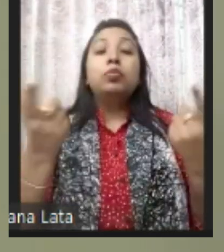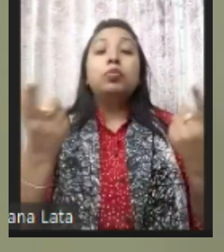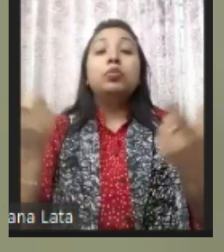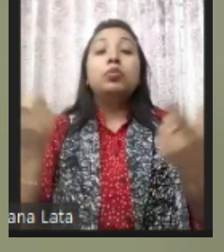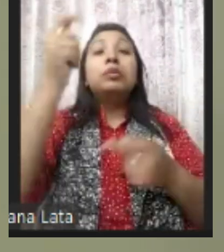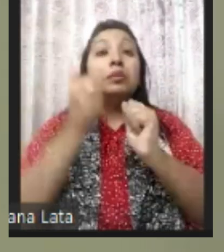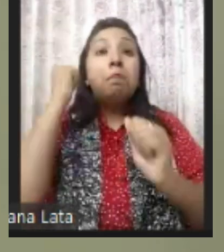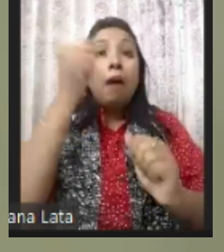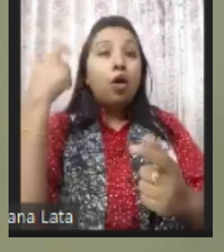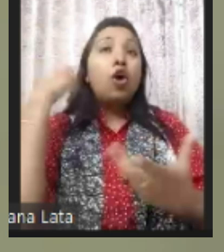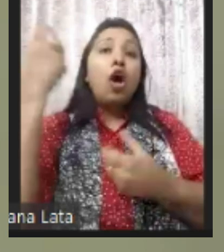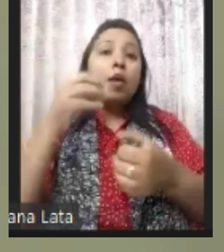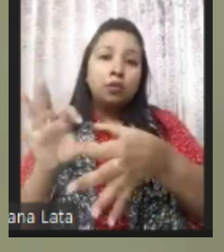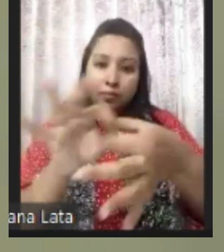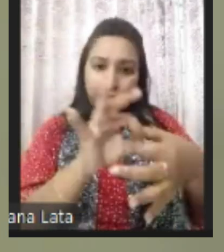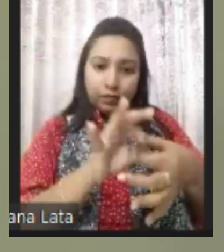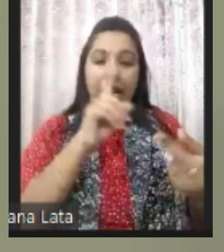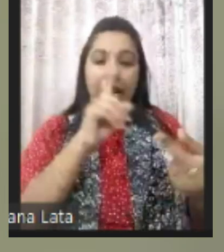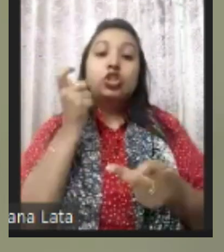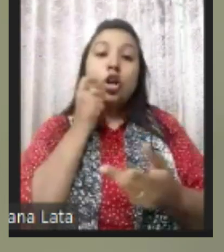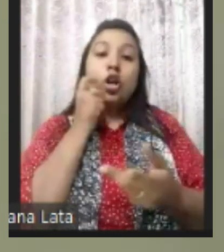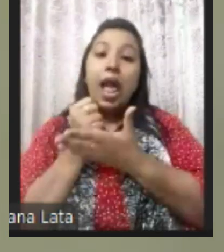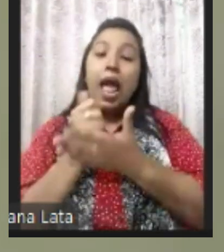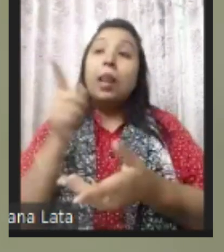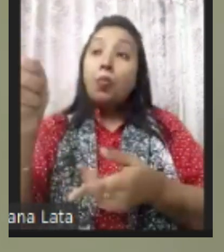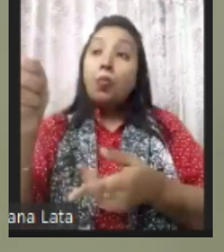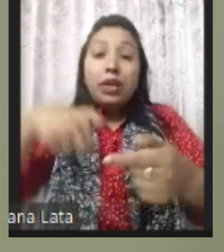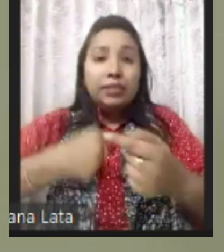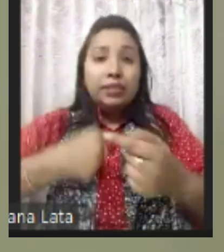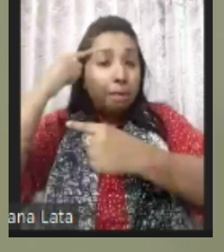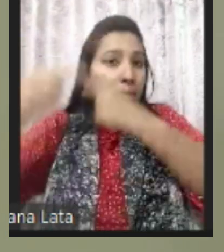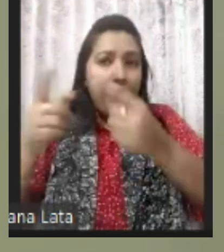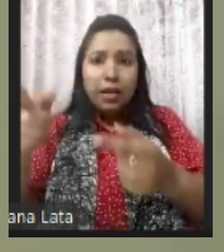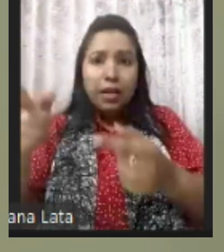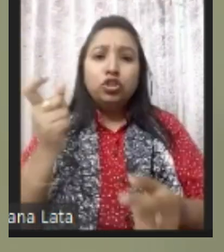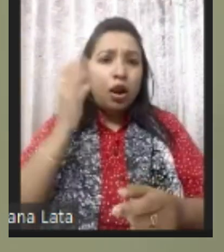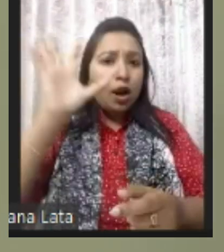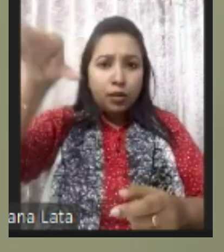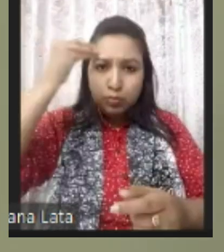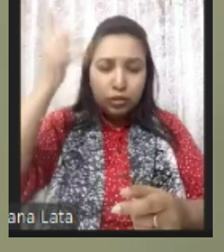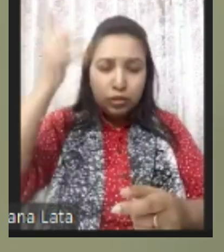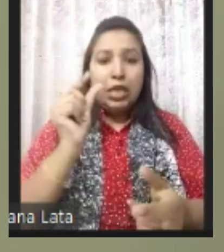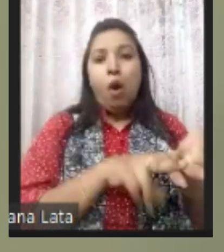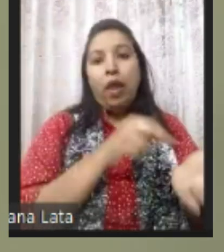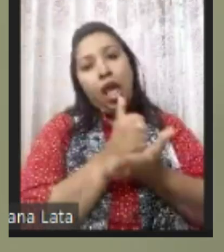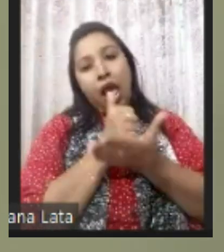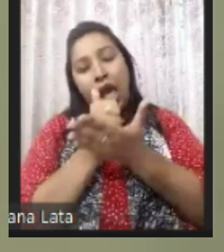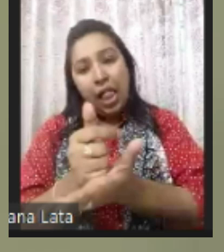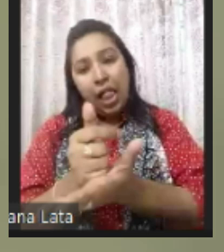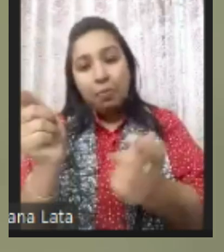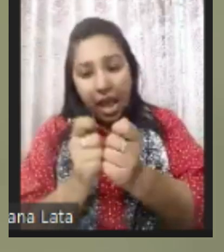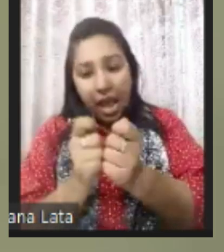get-go. And then also perhaps something like a disability audit for services that we're also